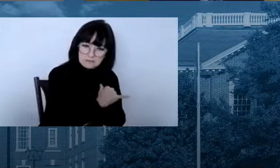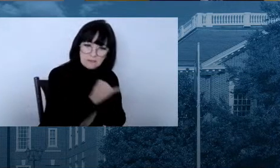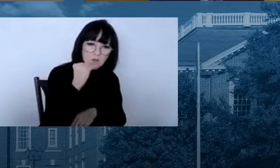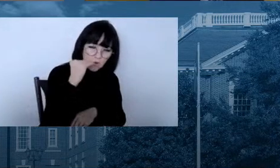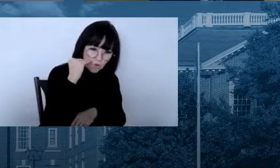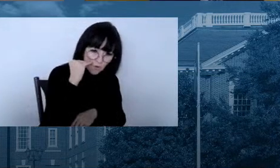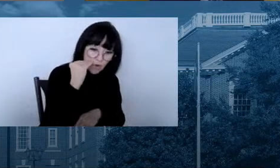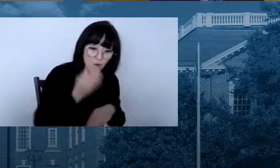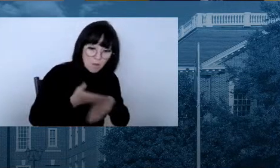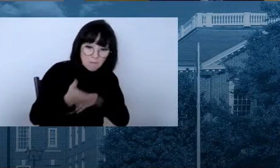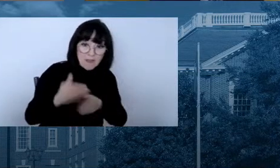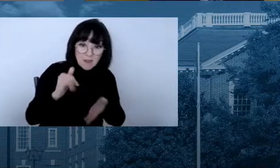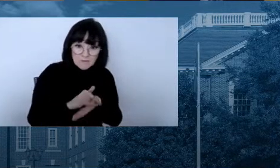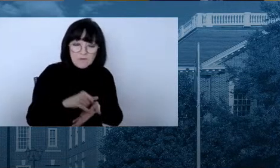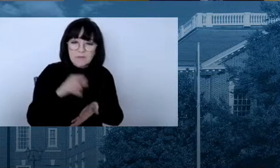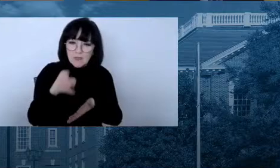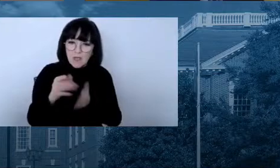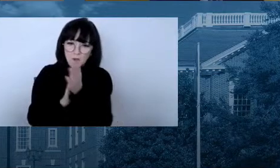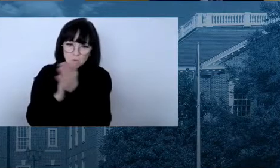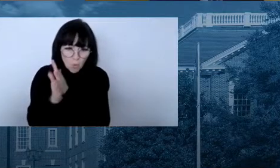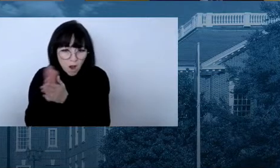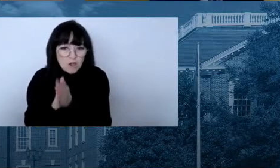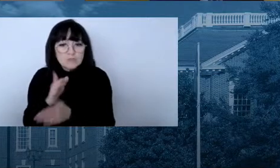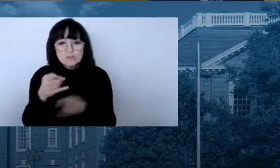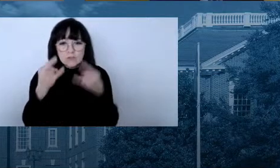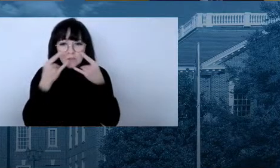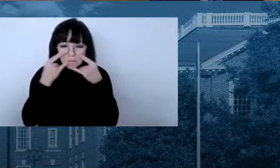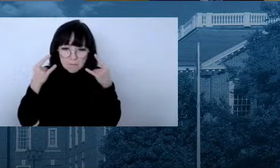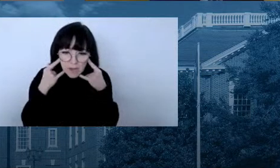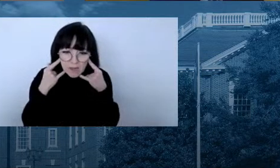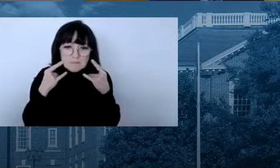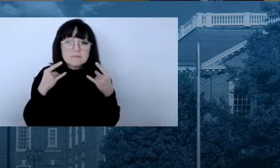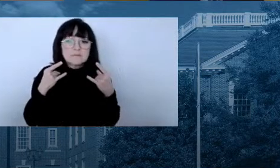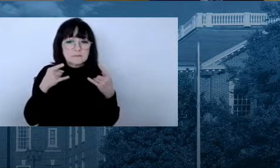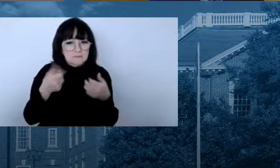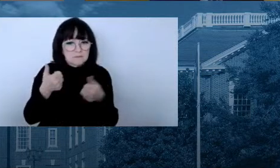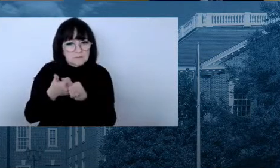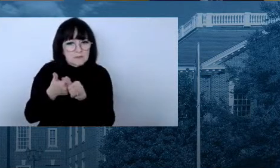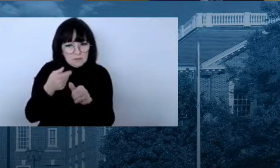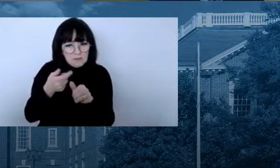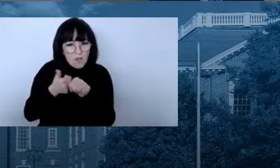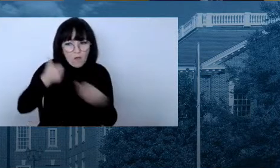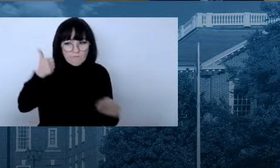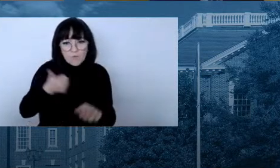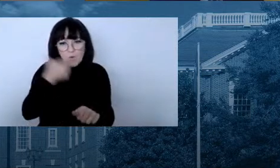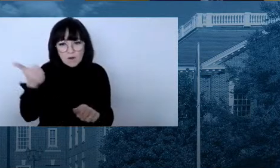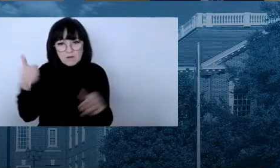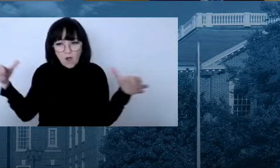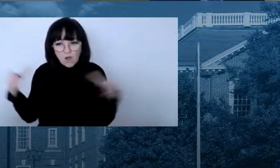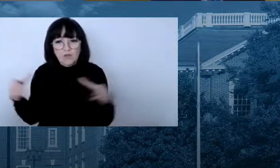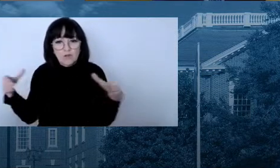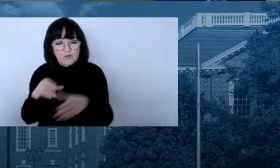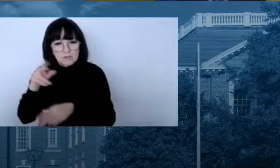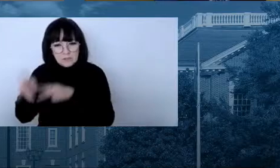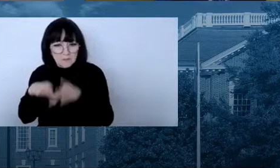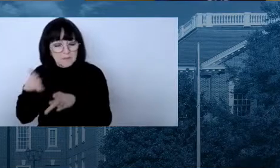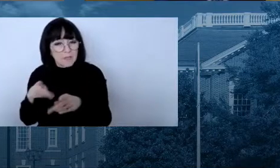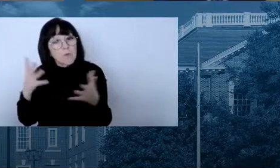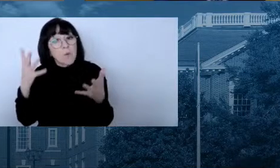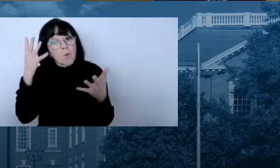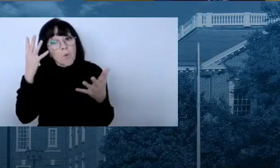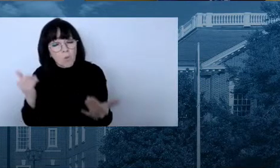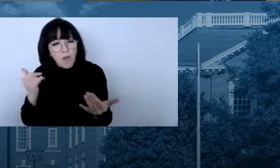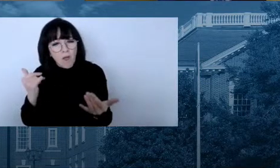were asymptomatic for maybe 4 or 5 days longer than they needed to be. And this is in an effort to try to get people back to their jobs. So